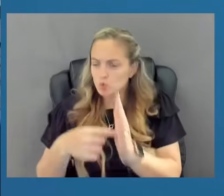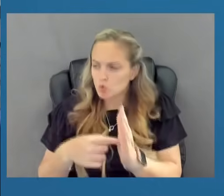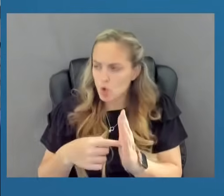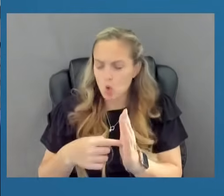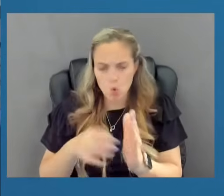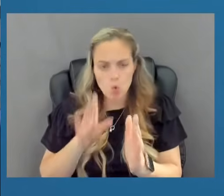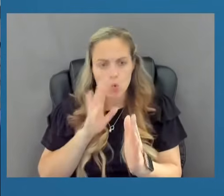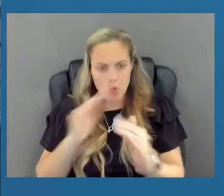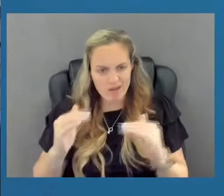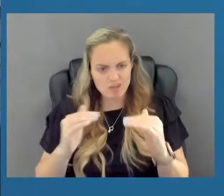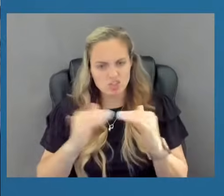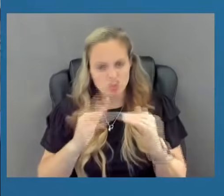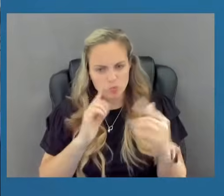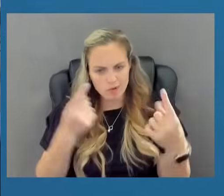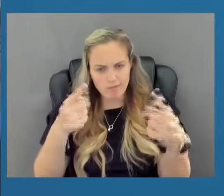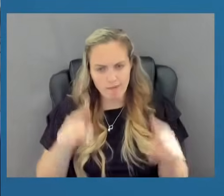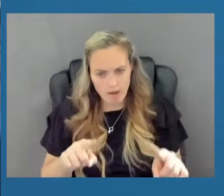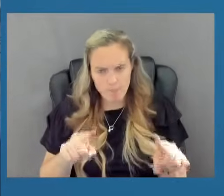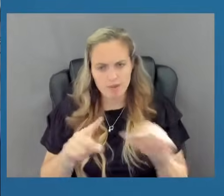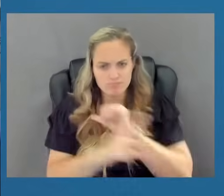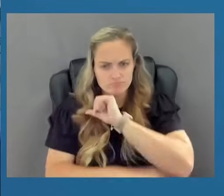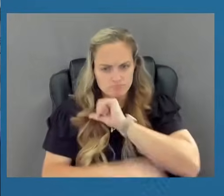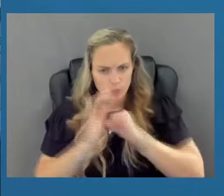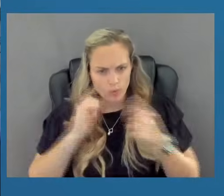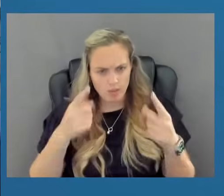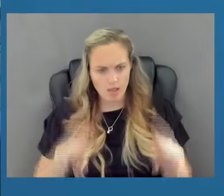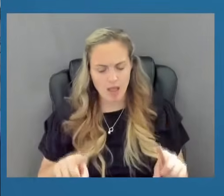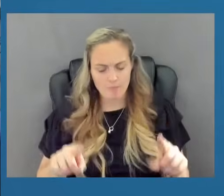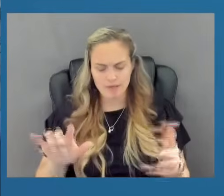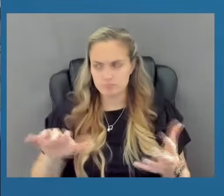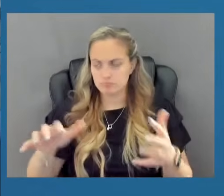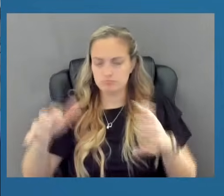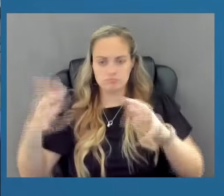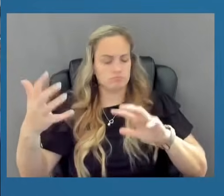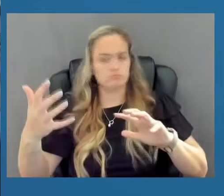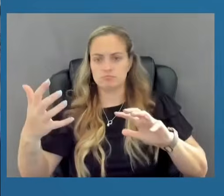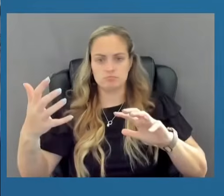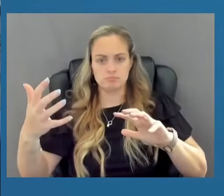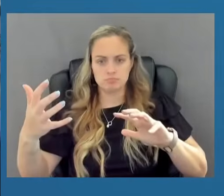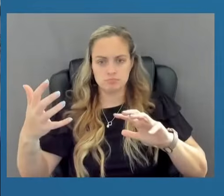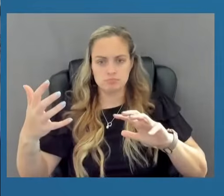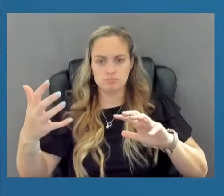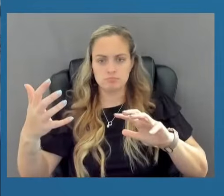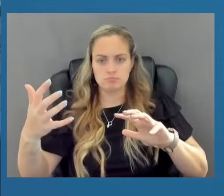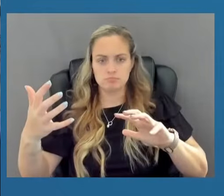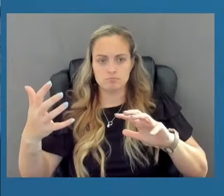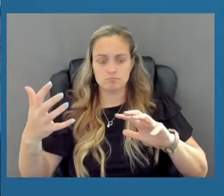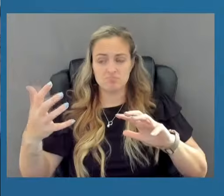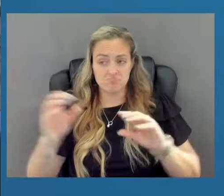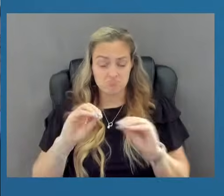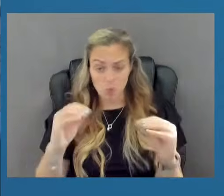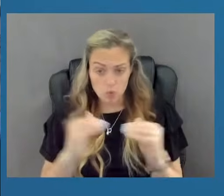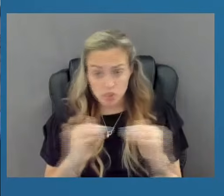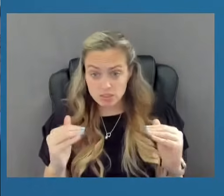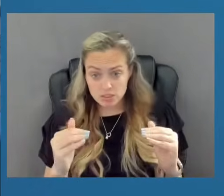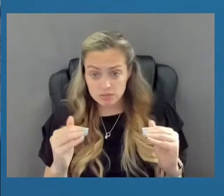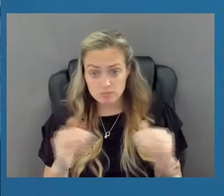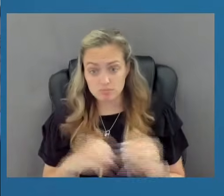be justice for victims, it's turned upside down on its head, and there was no justice for